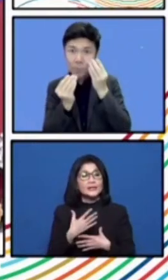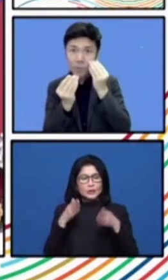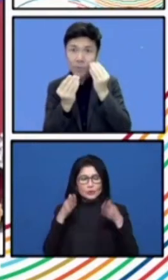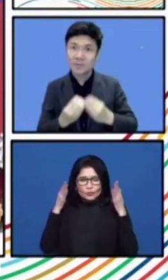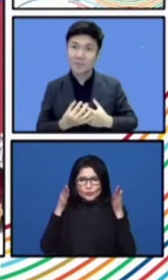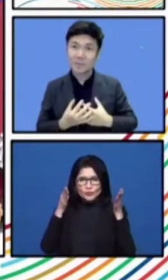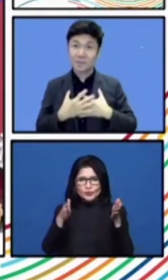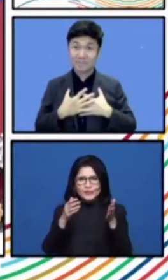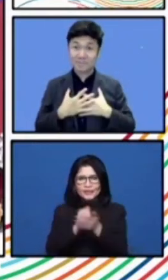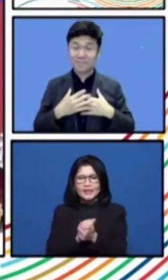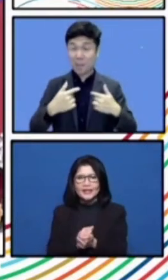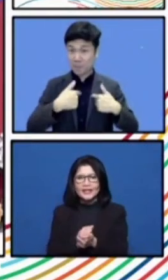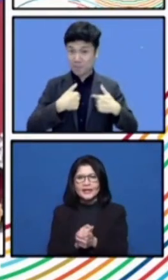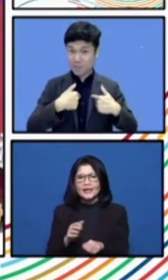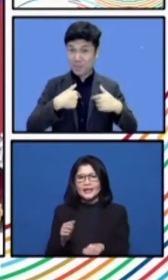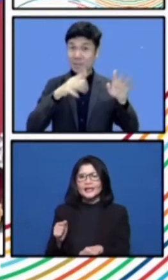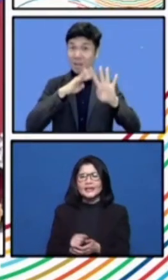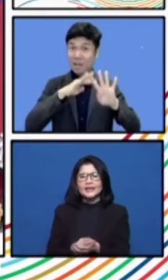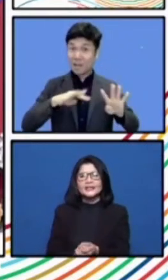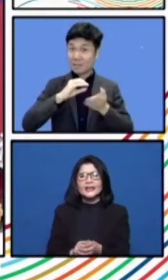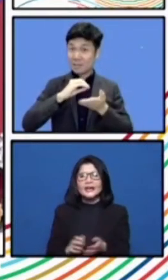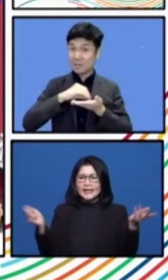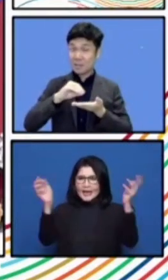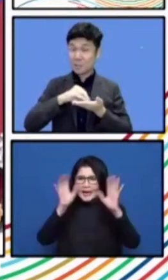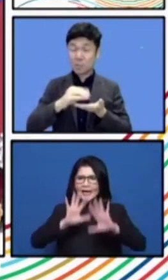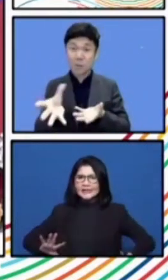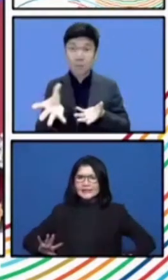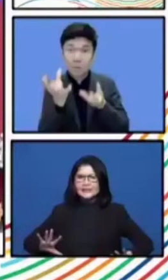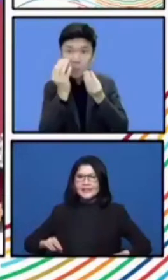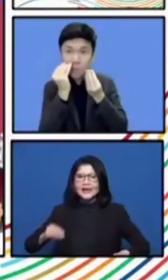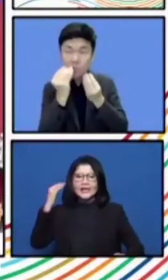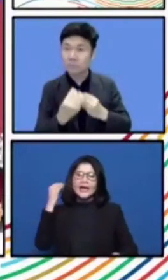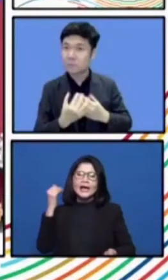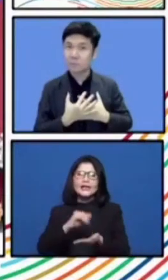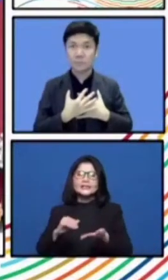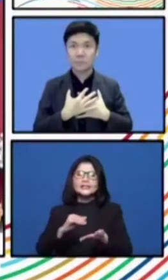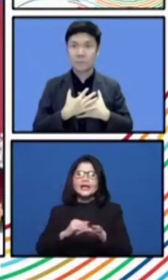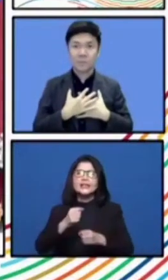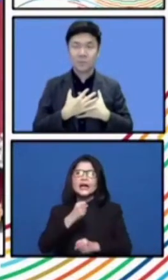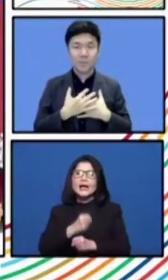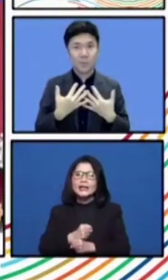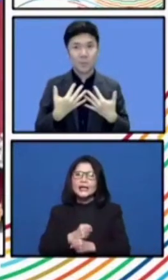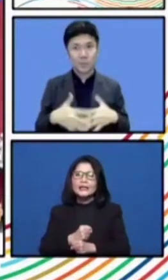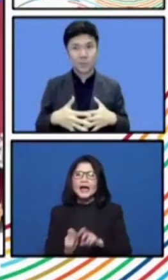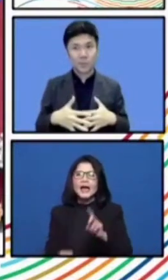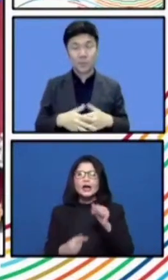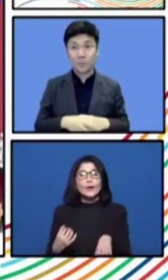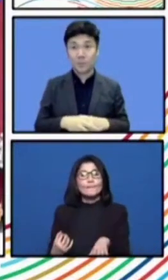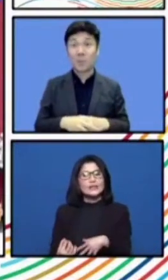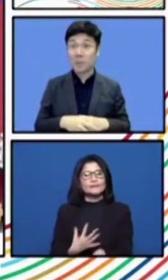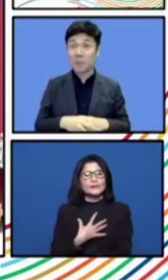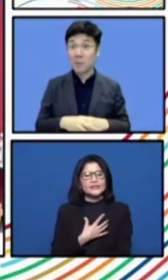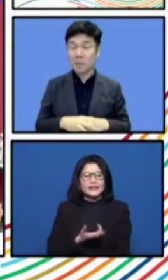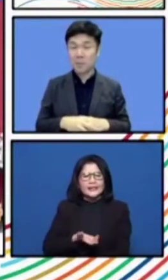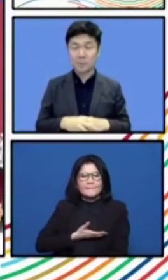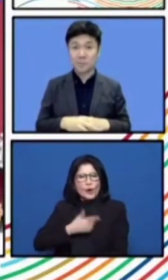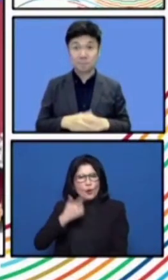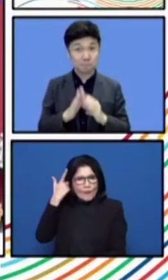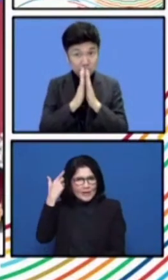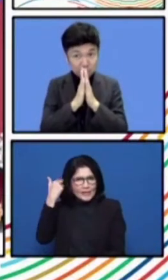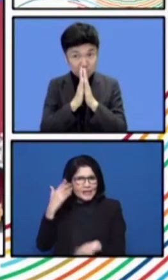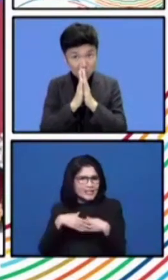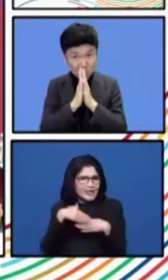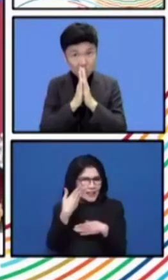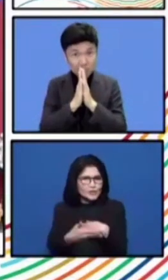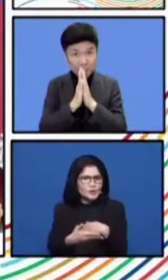there are some things that are quite inspiring and we'd love to look into them how we can possibly um do some of